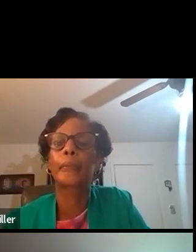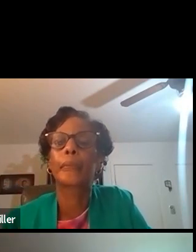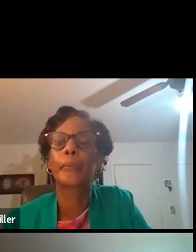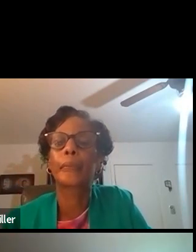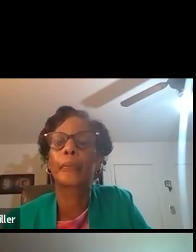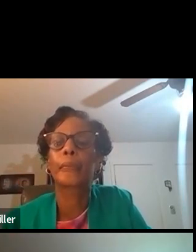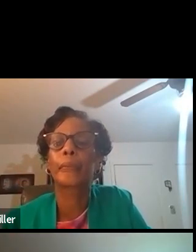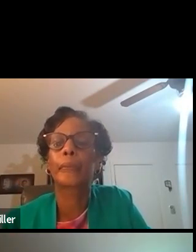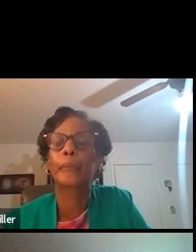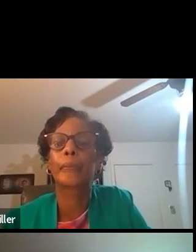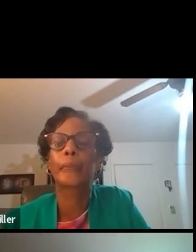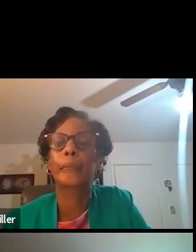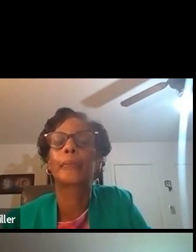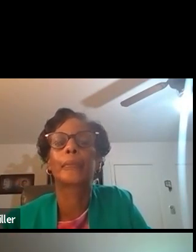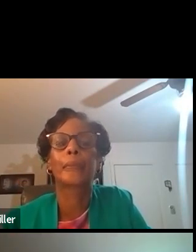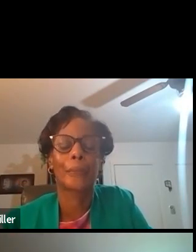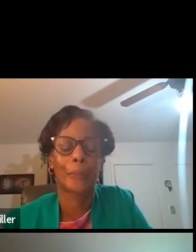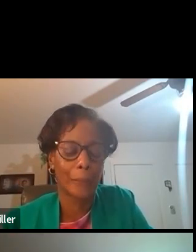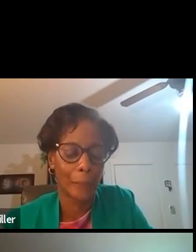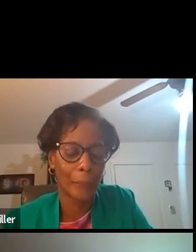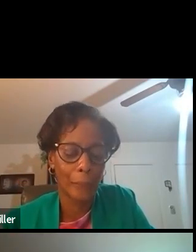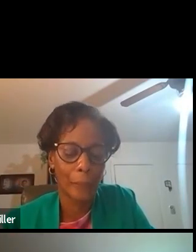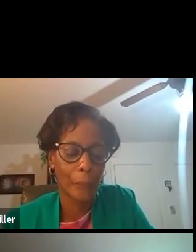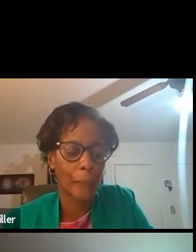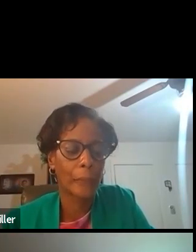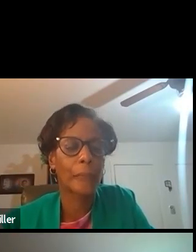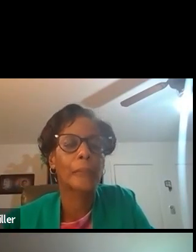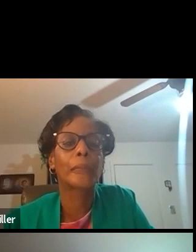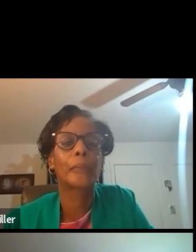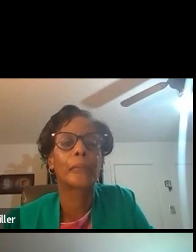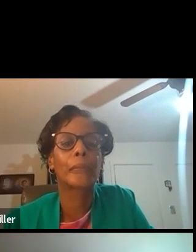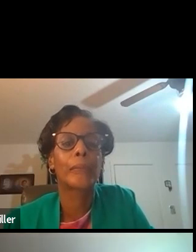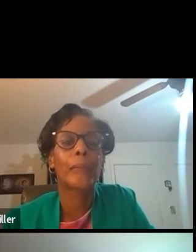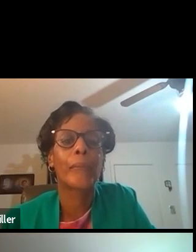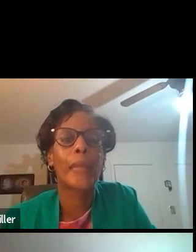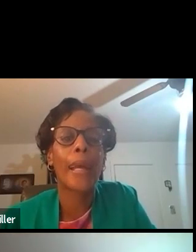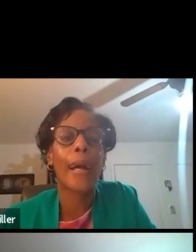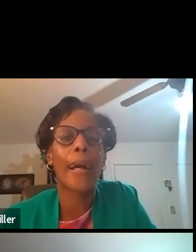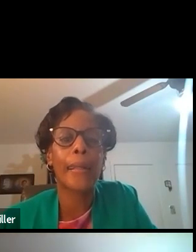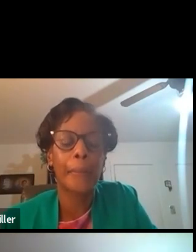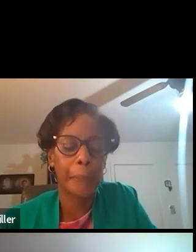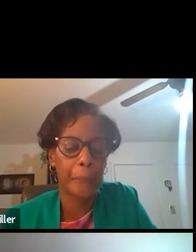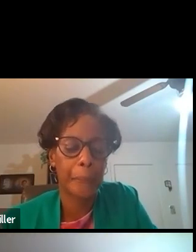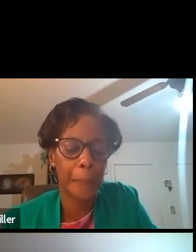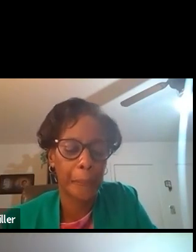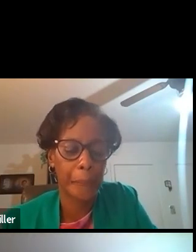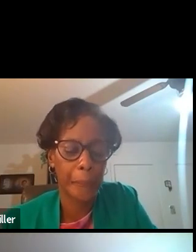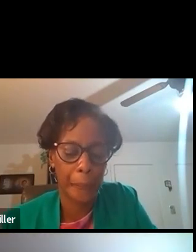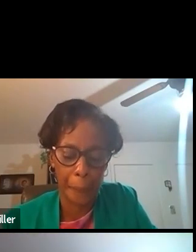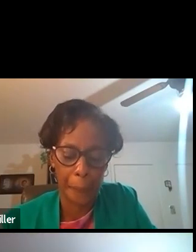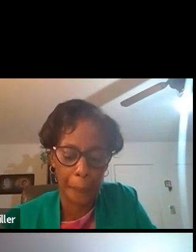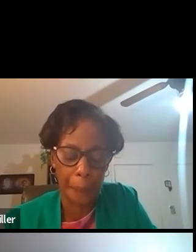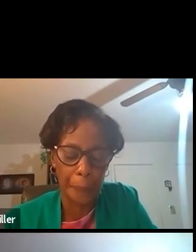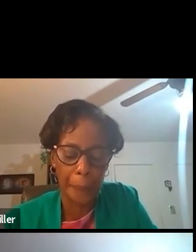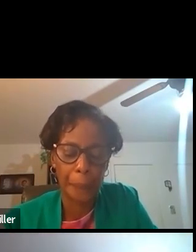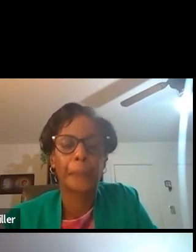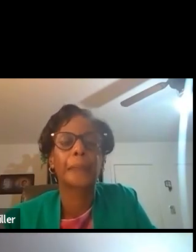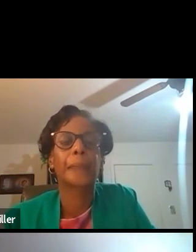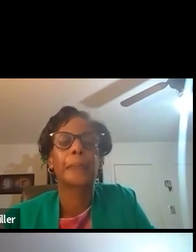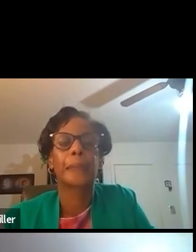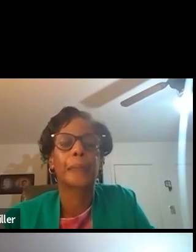Still on. One click. Aye. Commissioner Miller, Aye. Judge